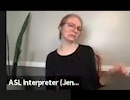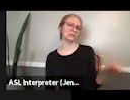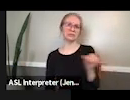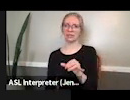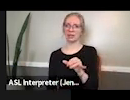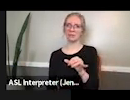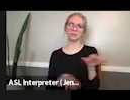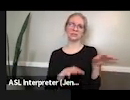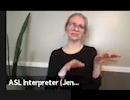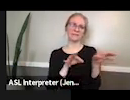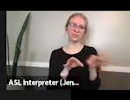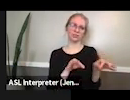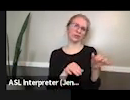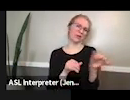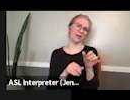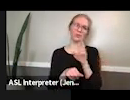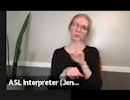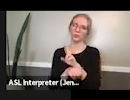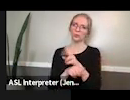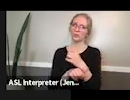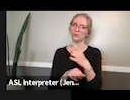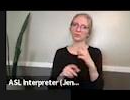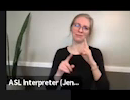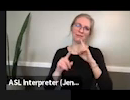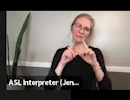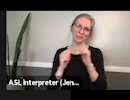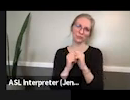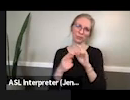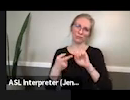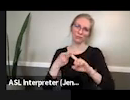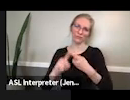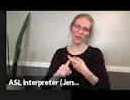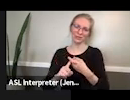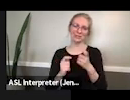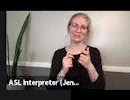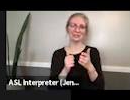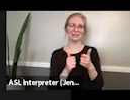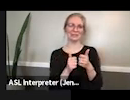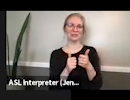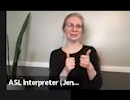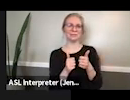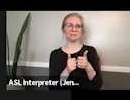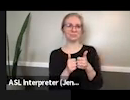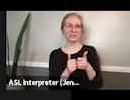words as you use them in a conversation with your friends. Distance senses, there are,